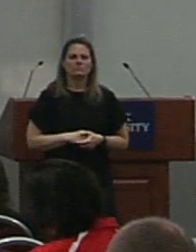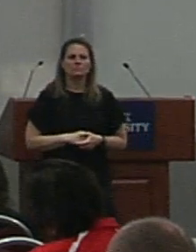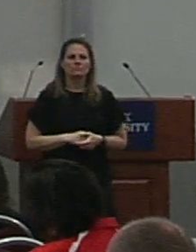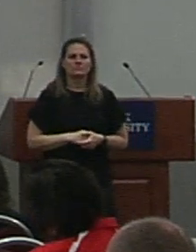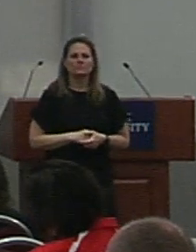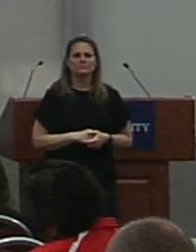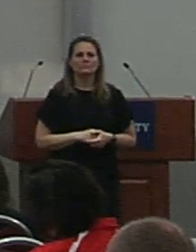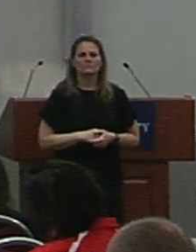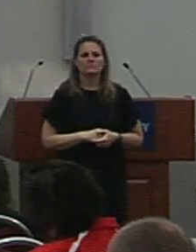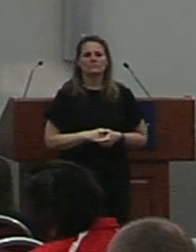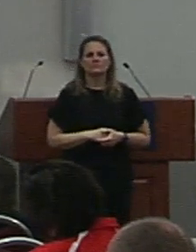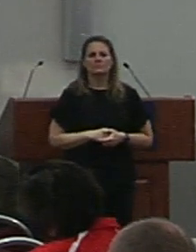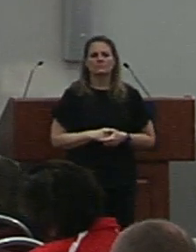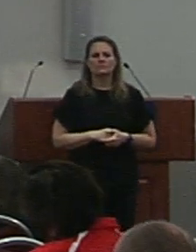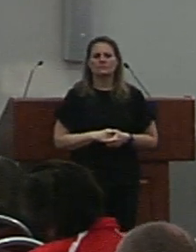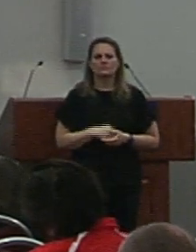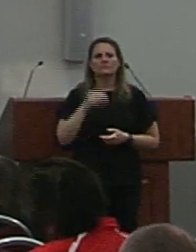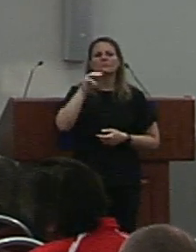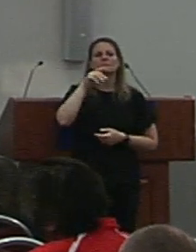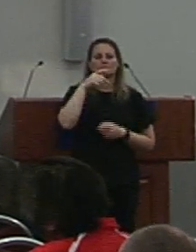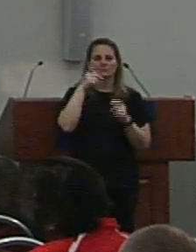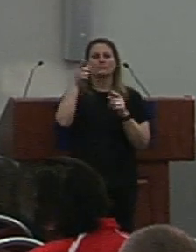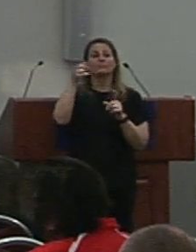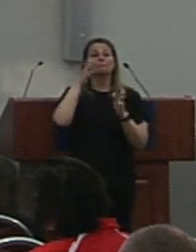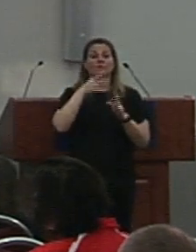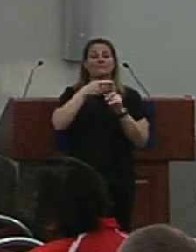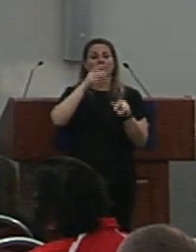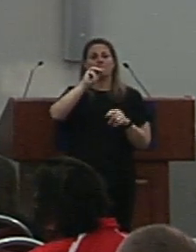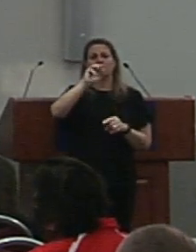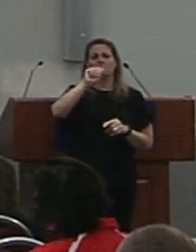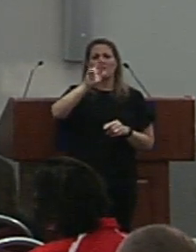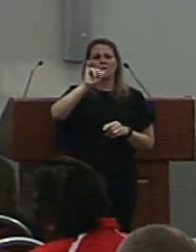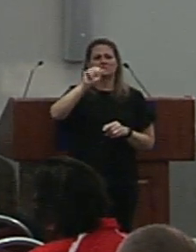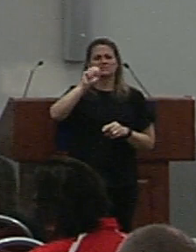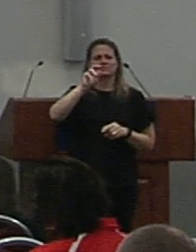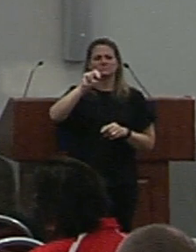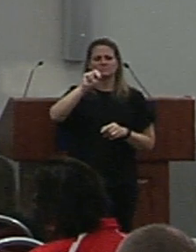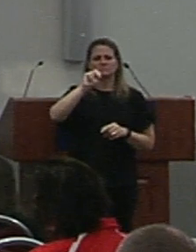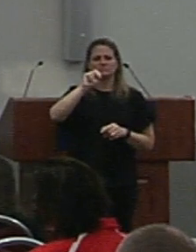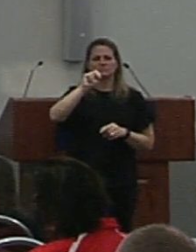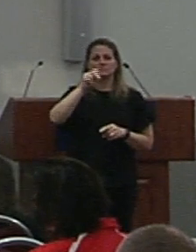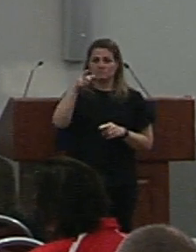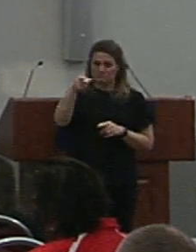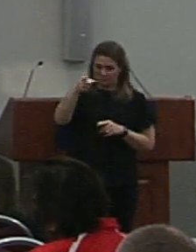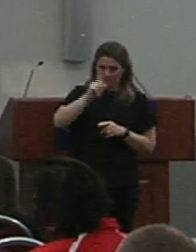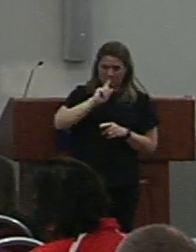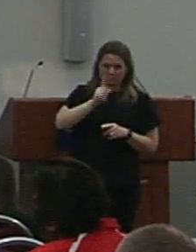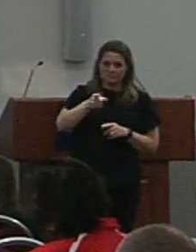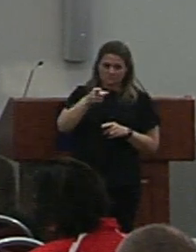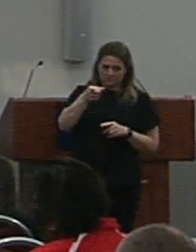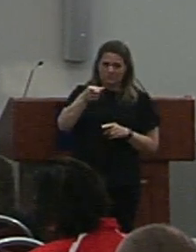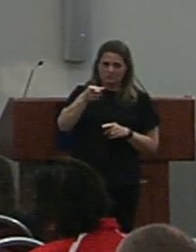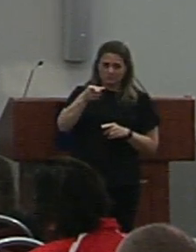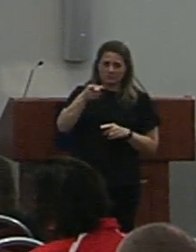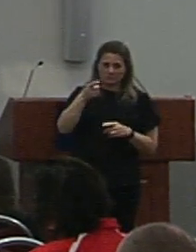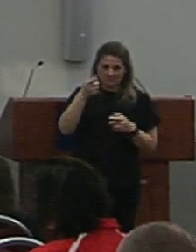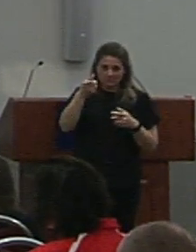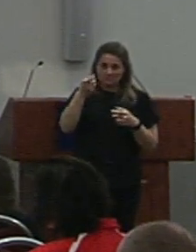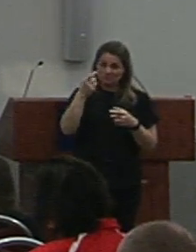is it true that the ride drivers and ride passengers do not have to wear masks?